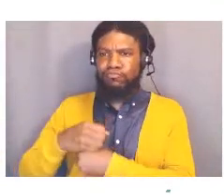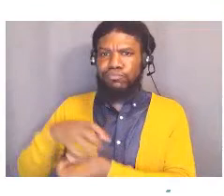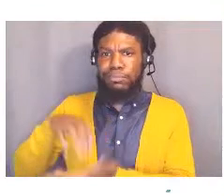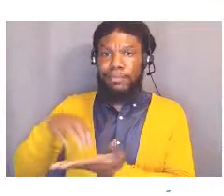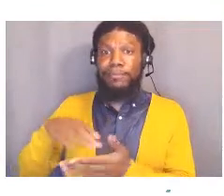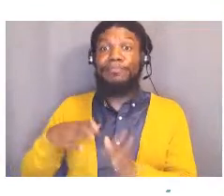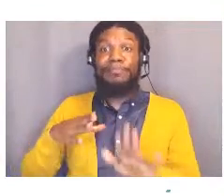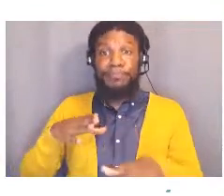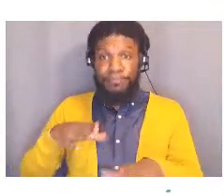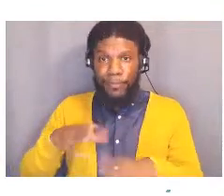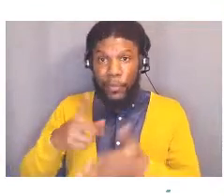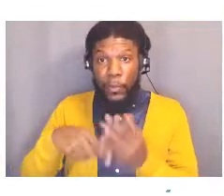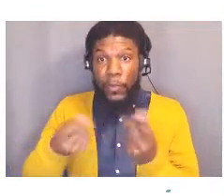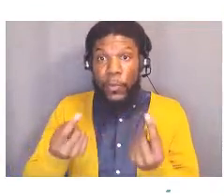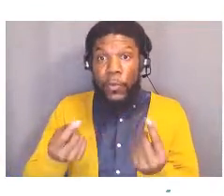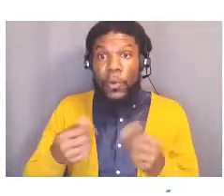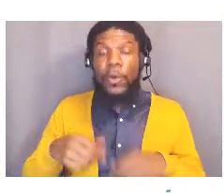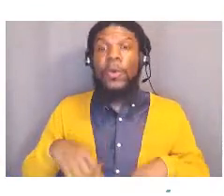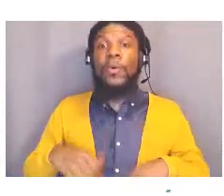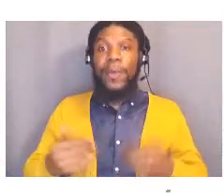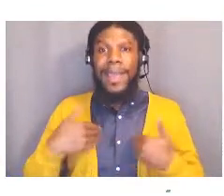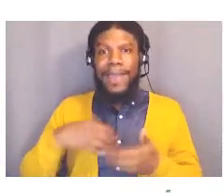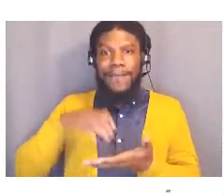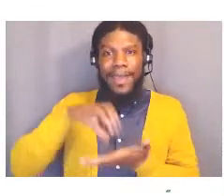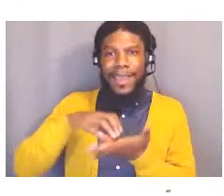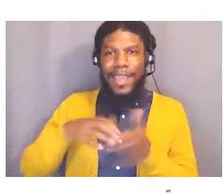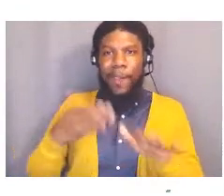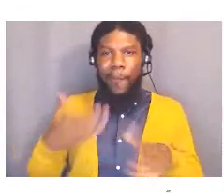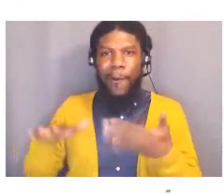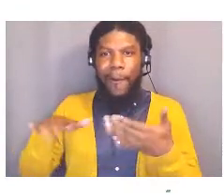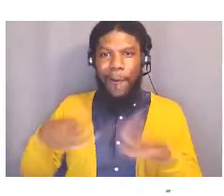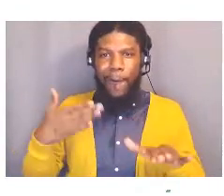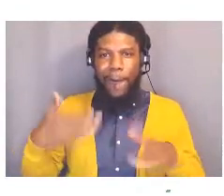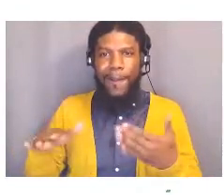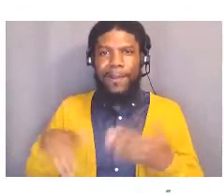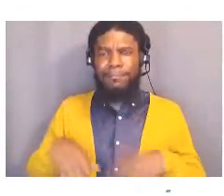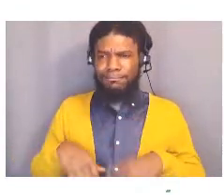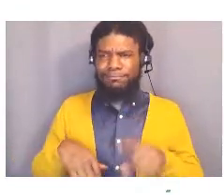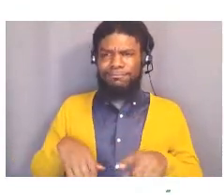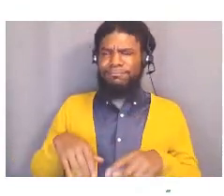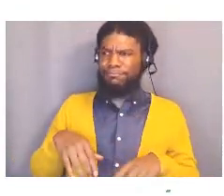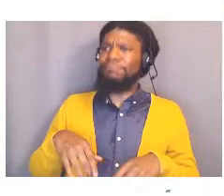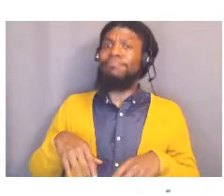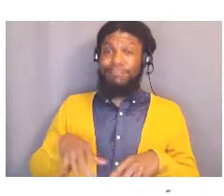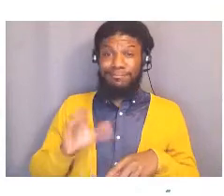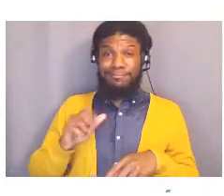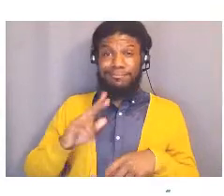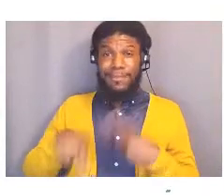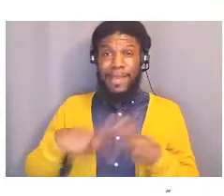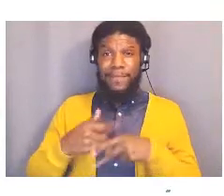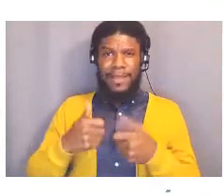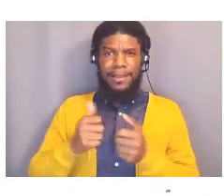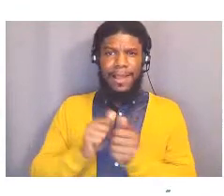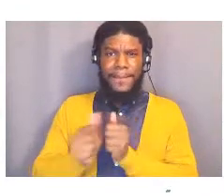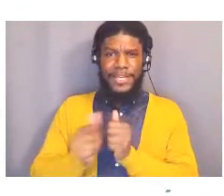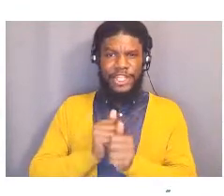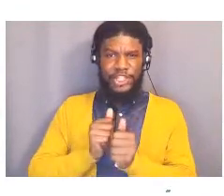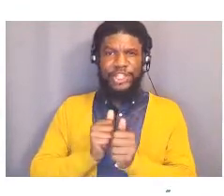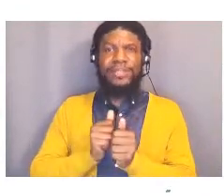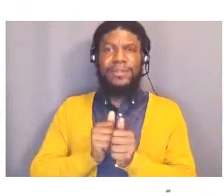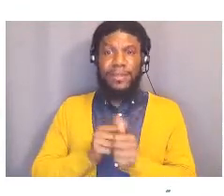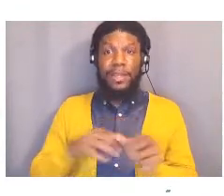gonna do is have a cakewalk. A cakewalk's kind of a competition. You have